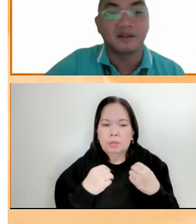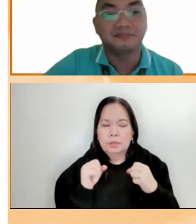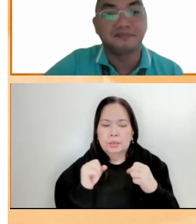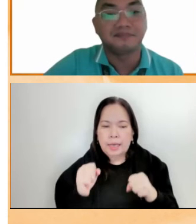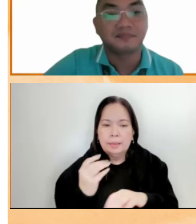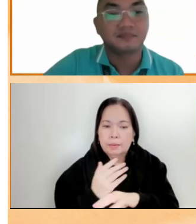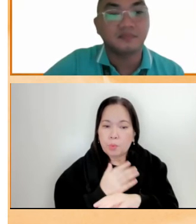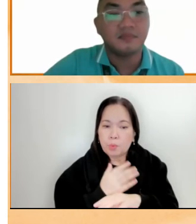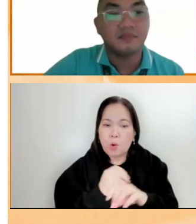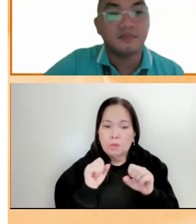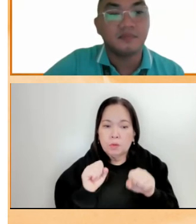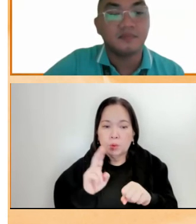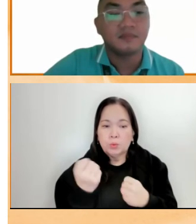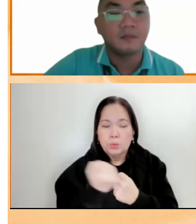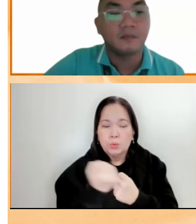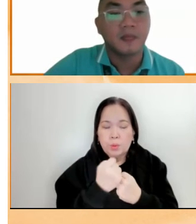care.